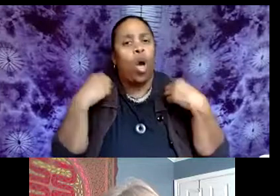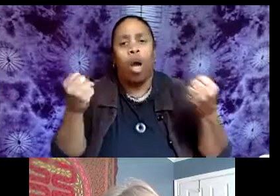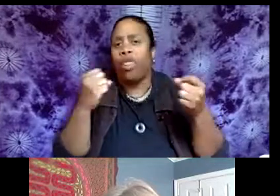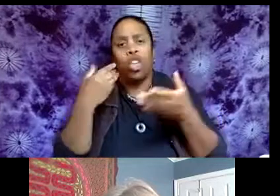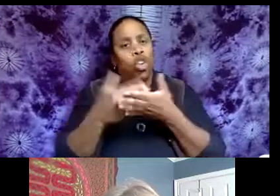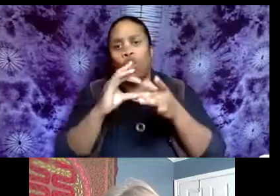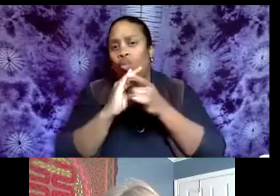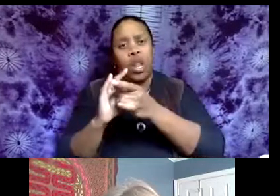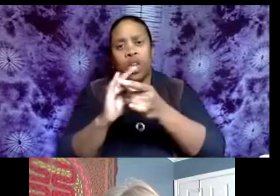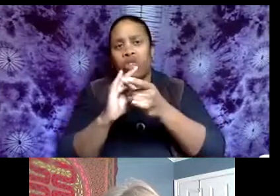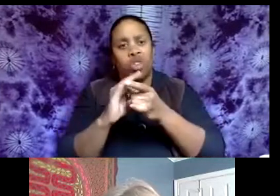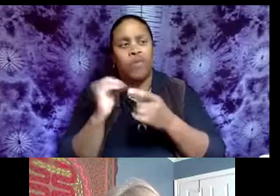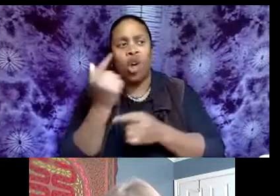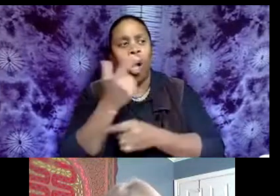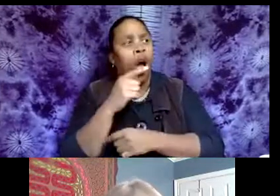and